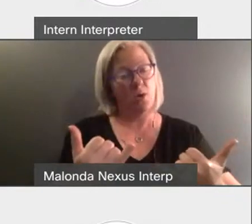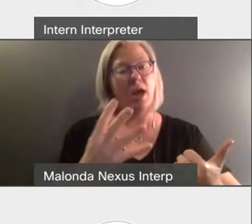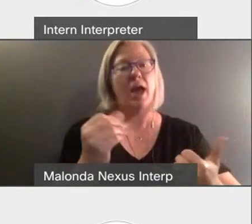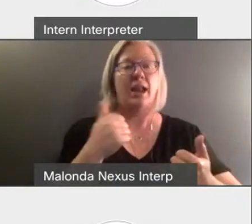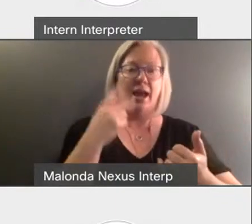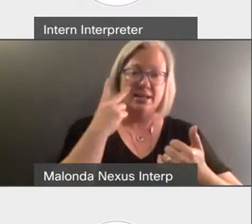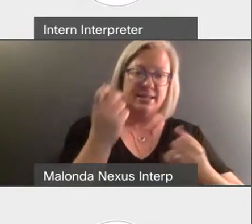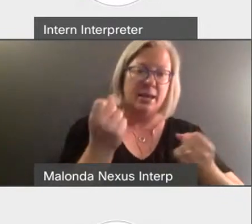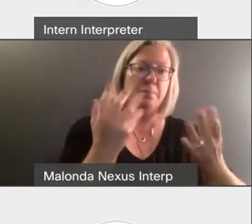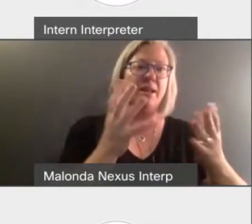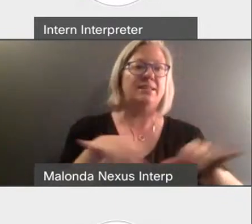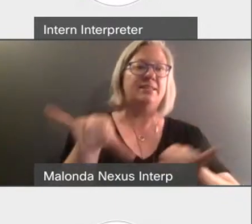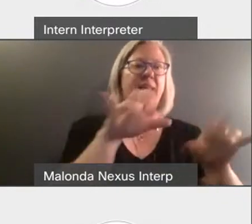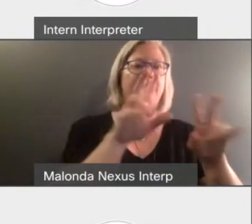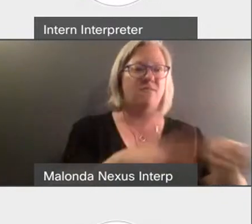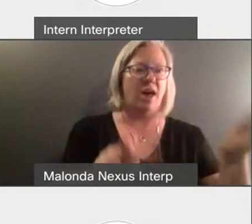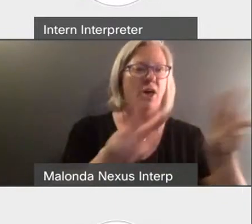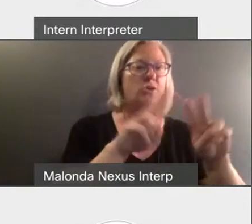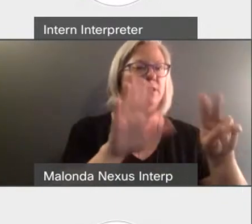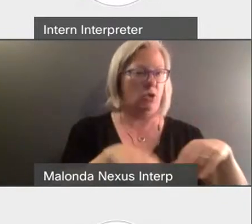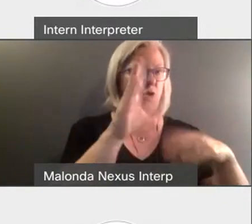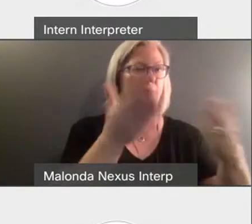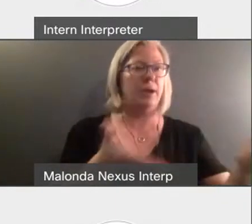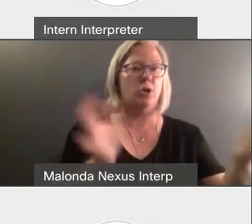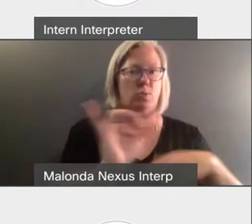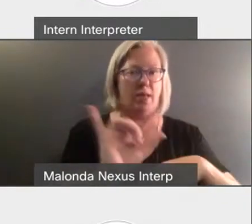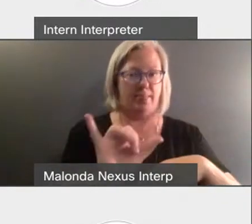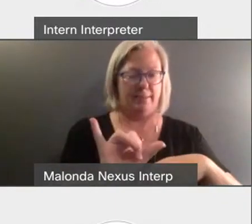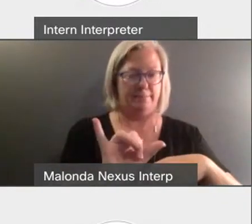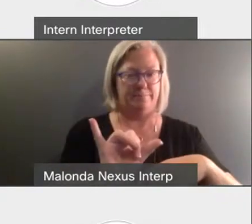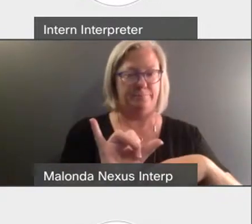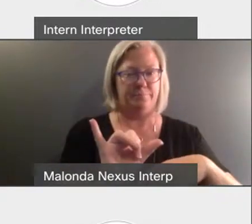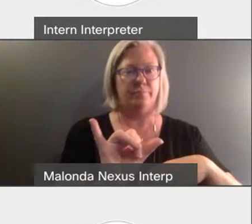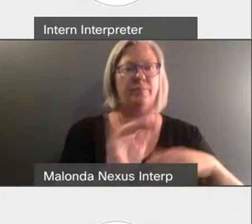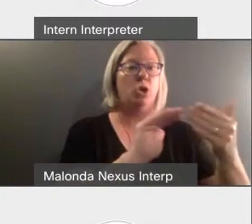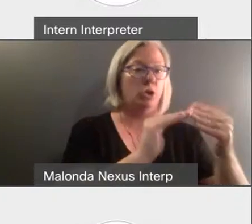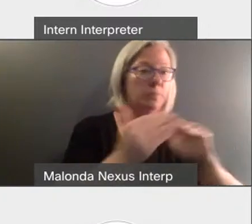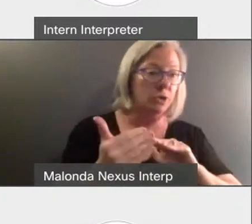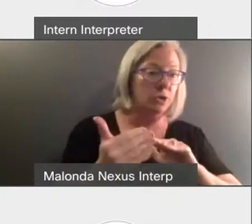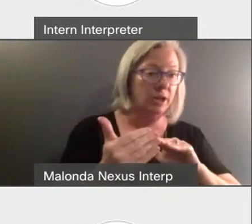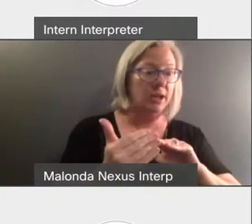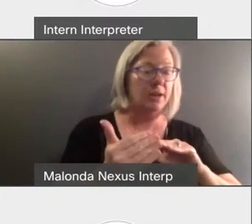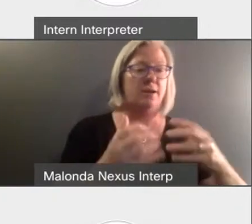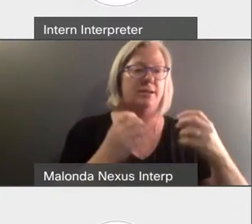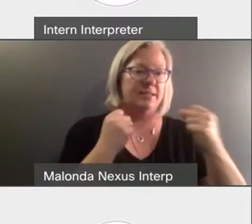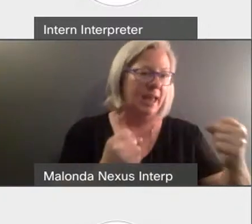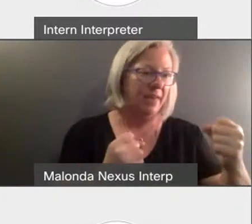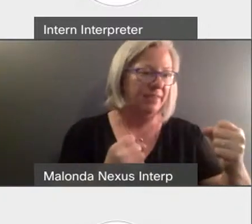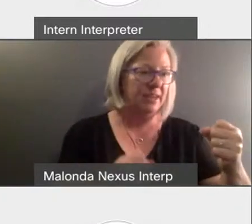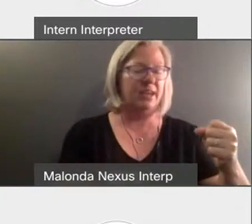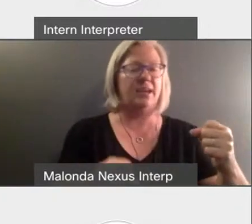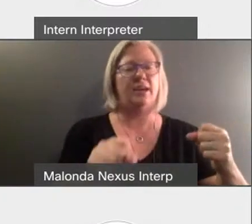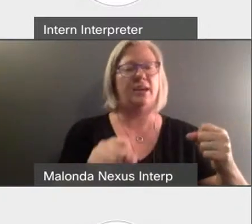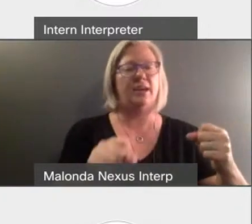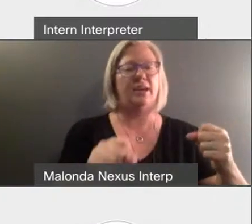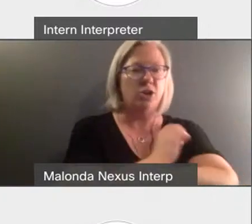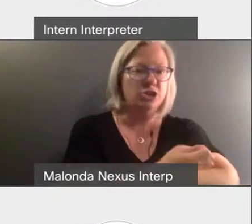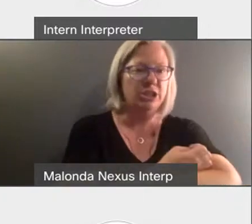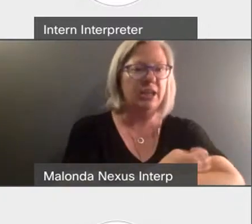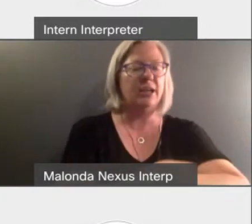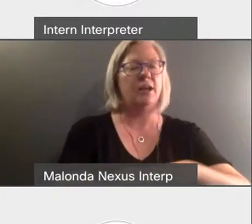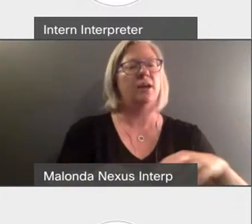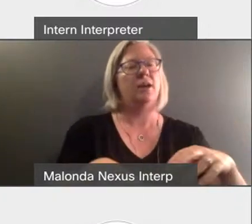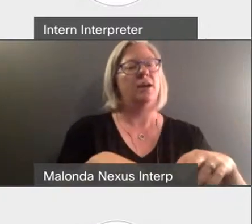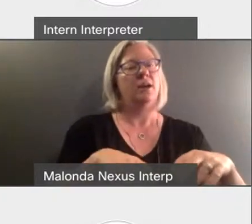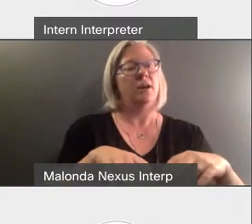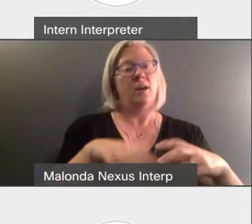I see many of the same values I grew up around here as well. Unity, tenacity, energy. While issues